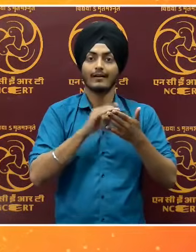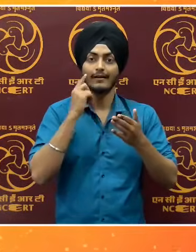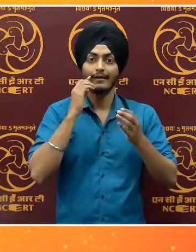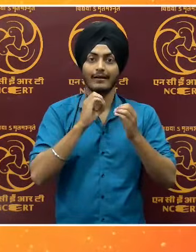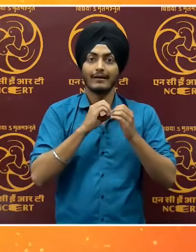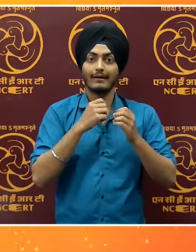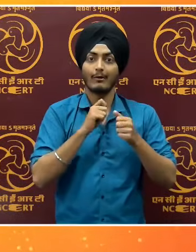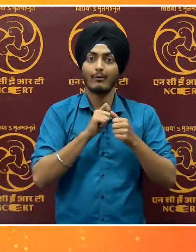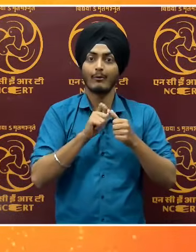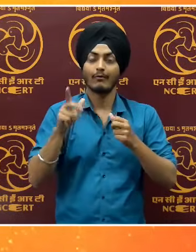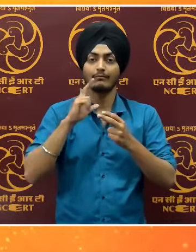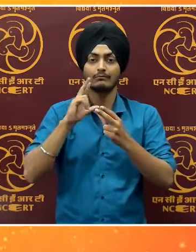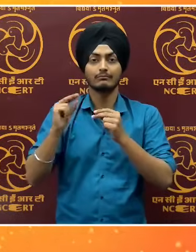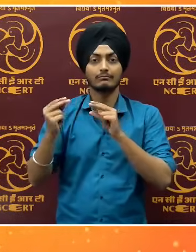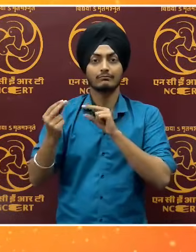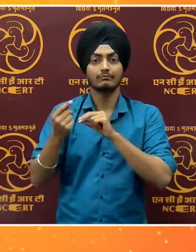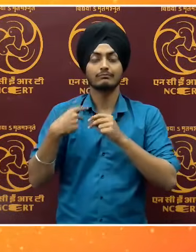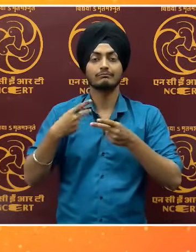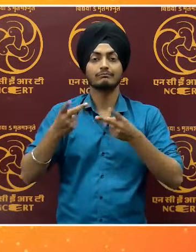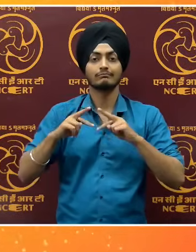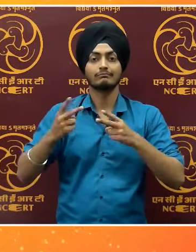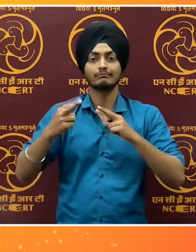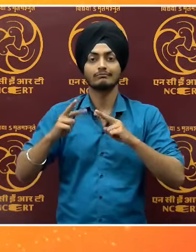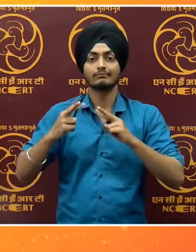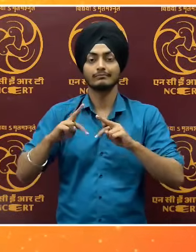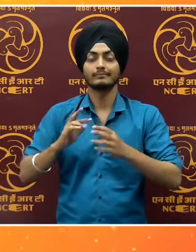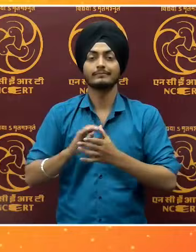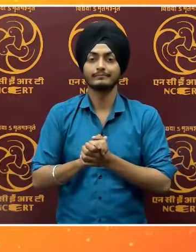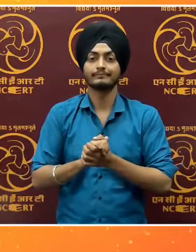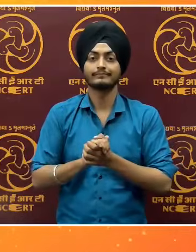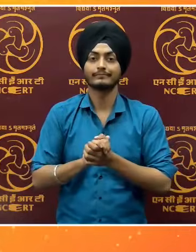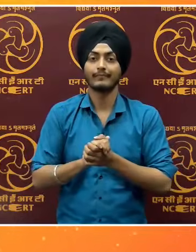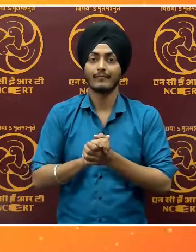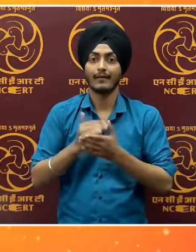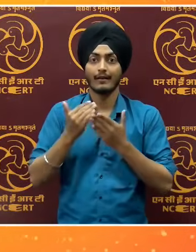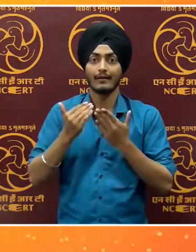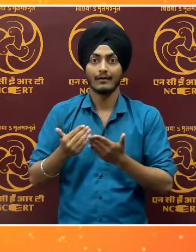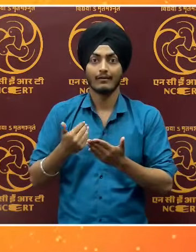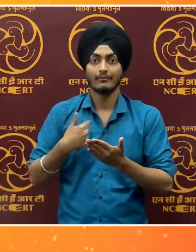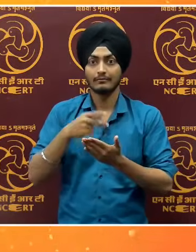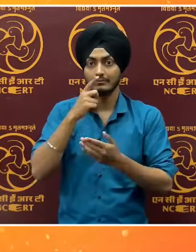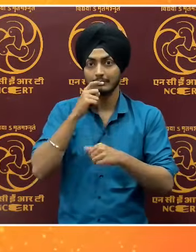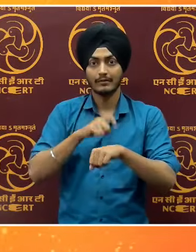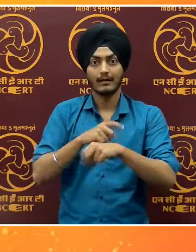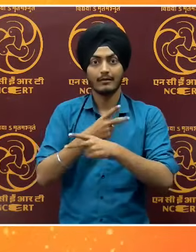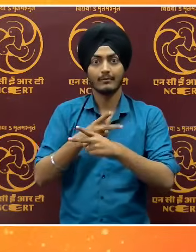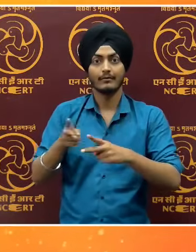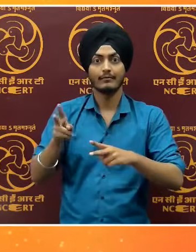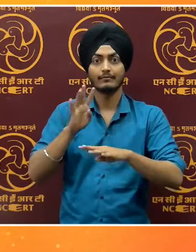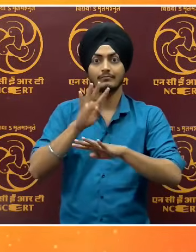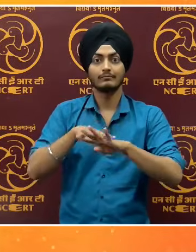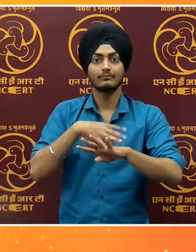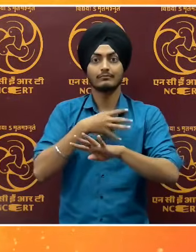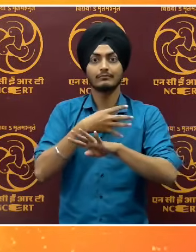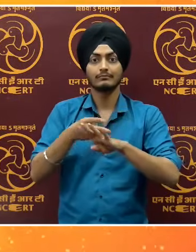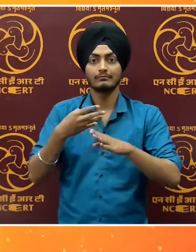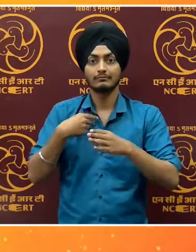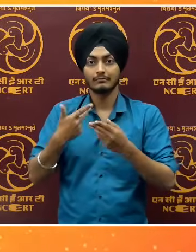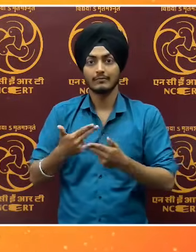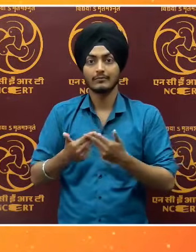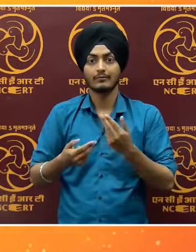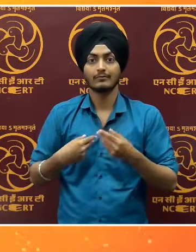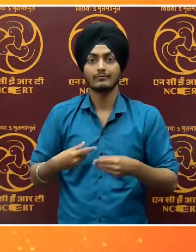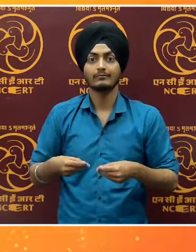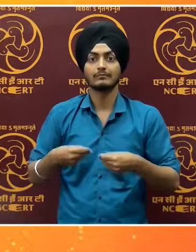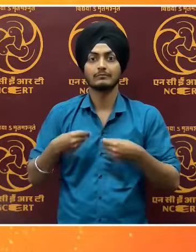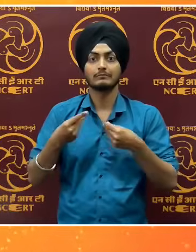word being discussed in this program. So we have a series of programs lined up for the day. Let me just give you a